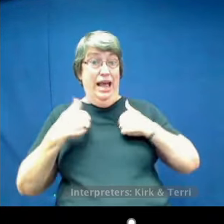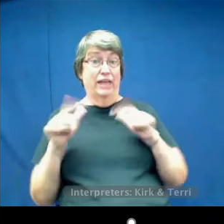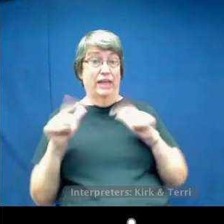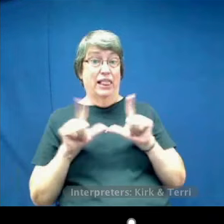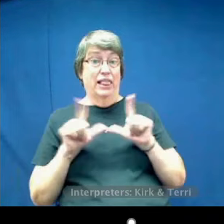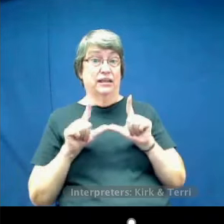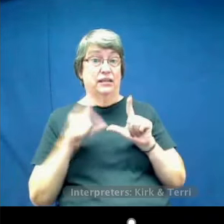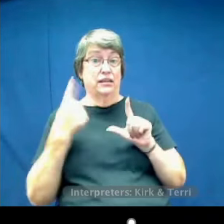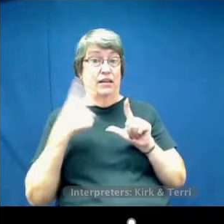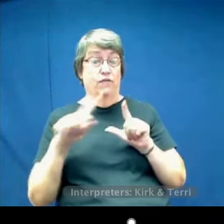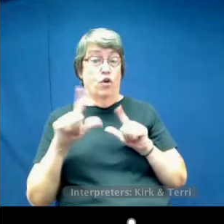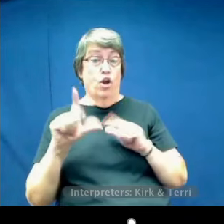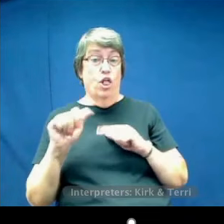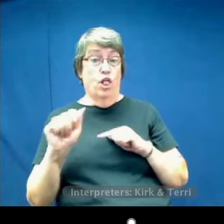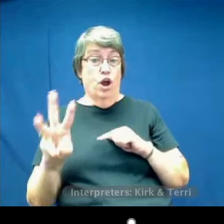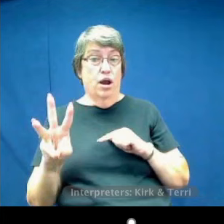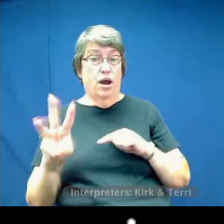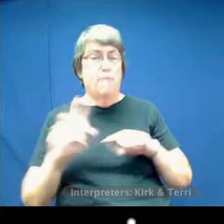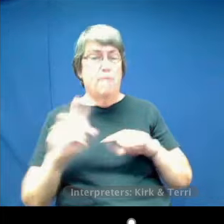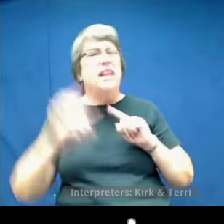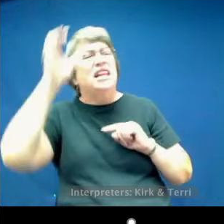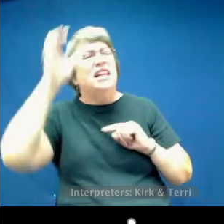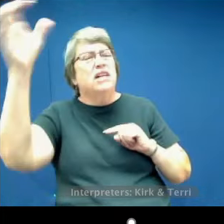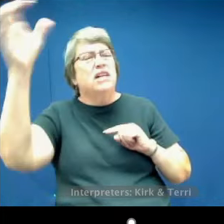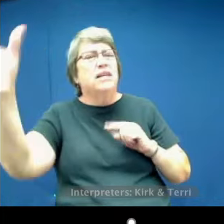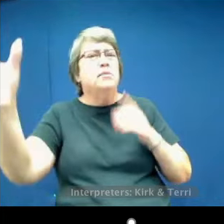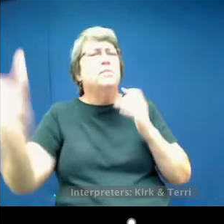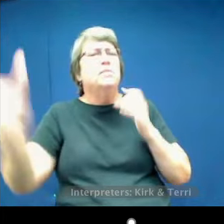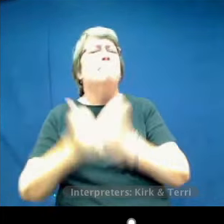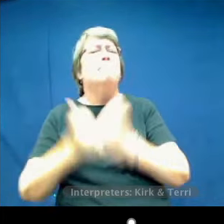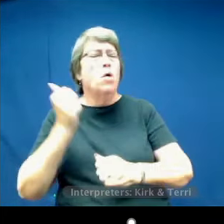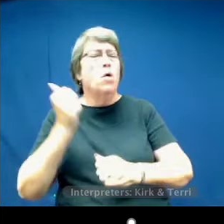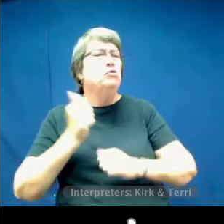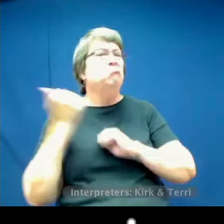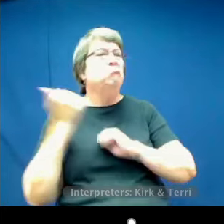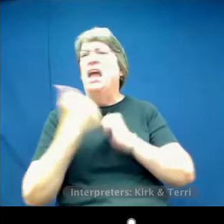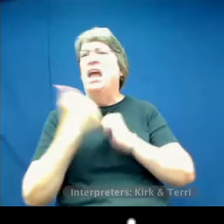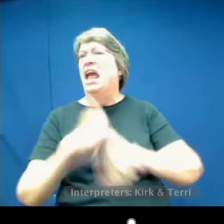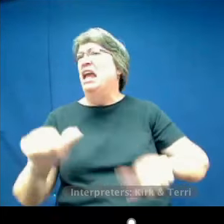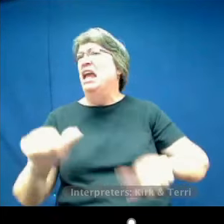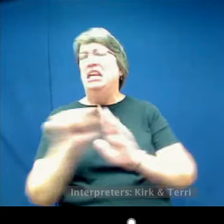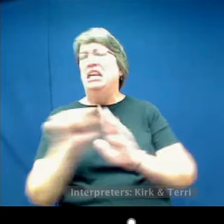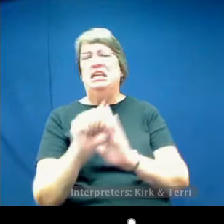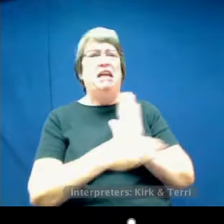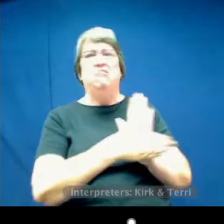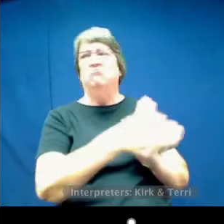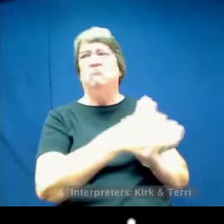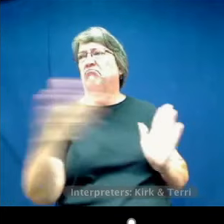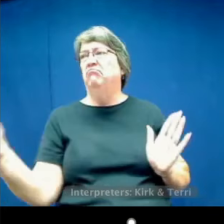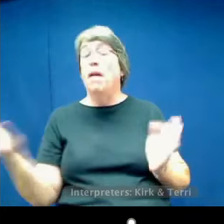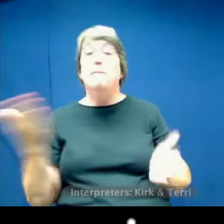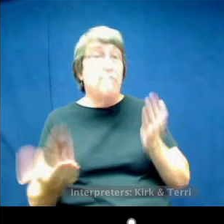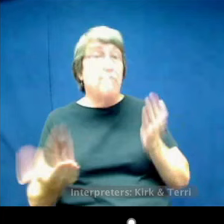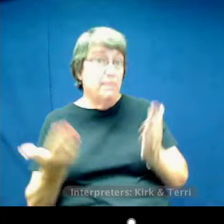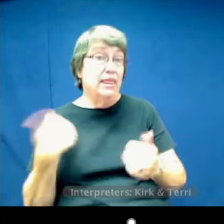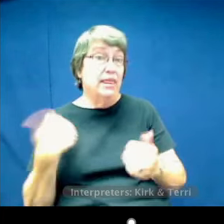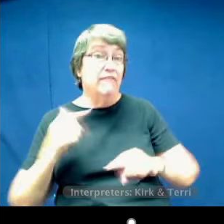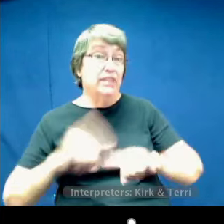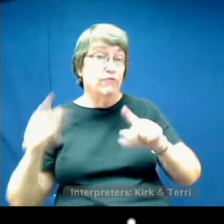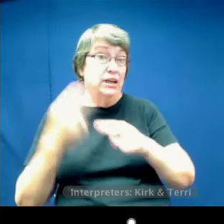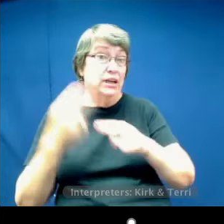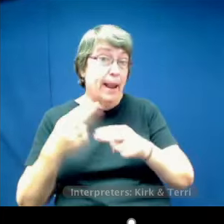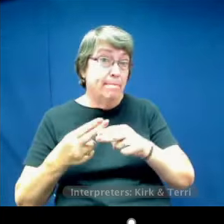in. But the concepts generally will apply wherever you are. You just may use different terminology for them.